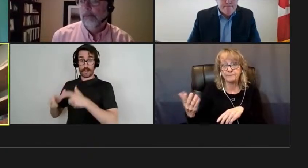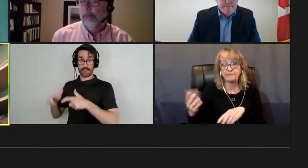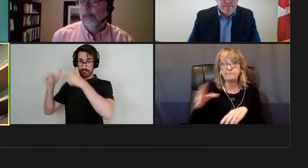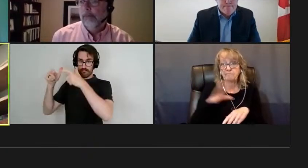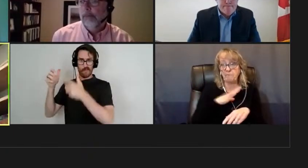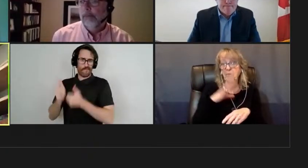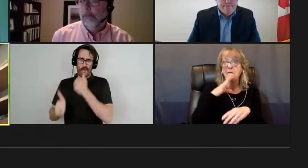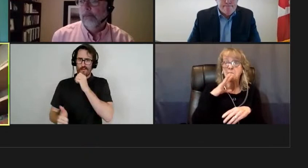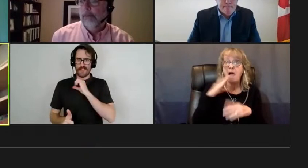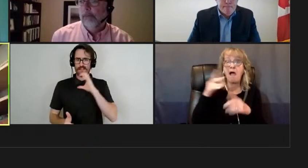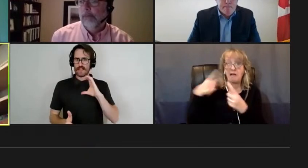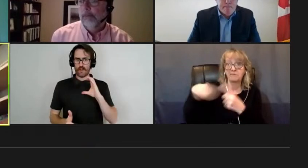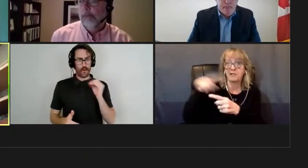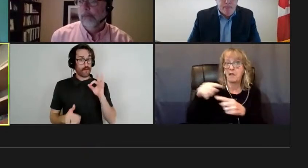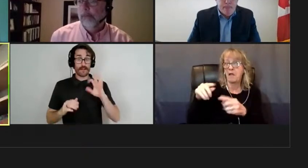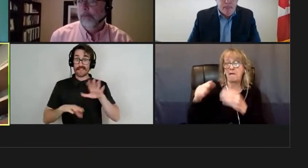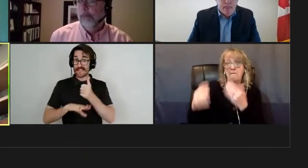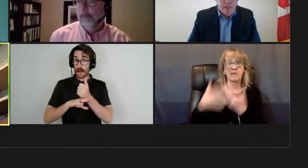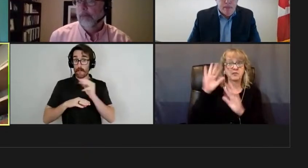we have more of them.